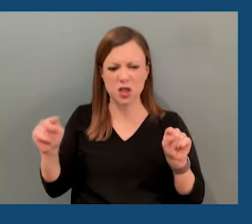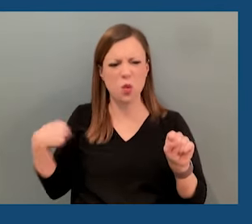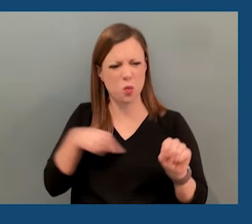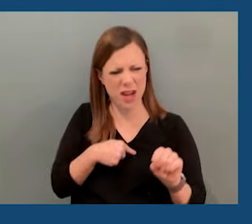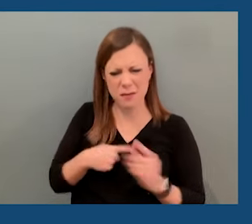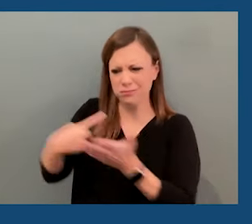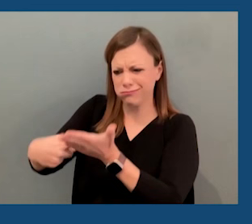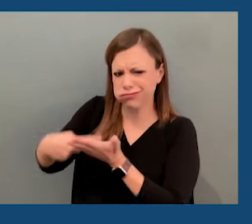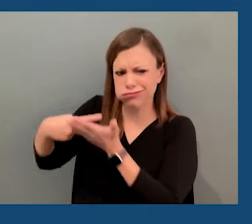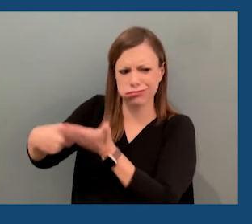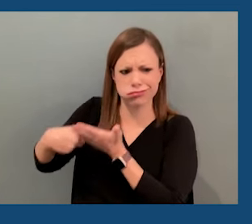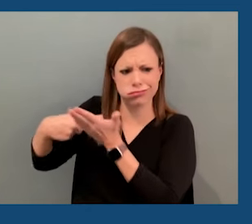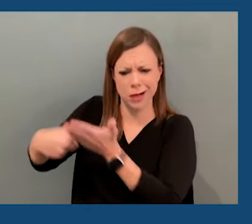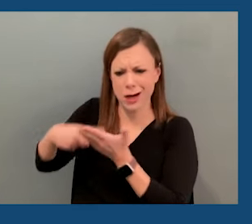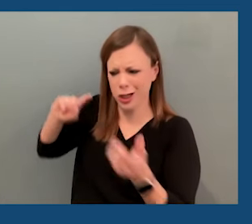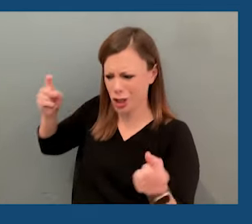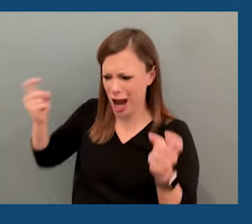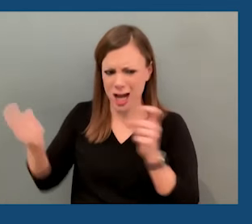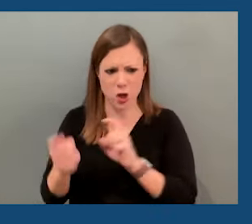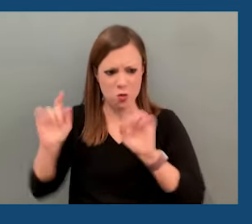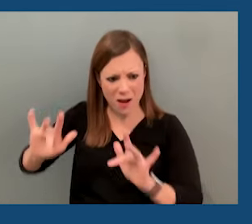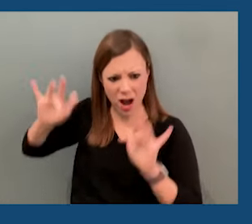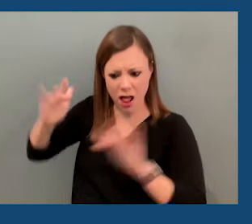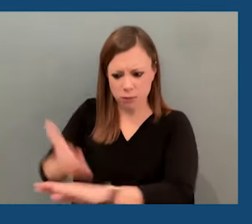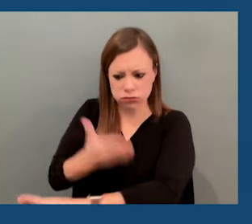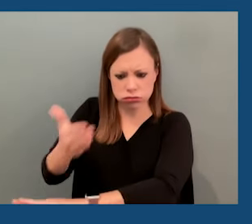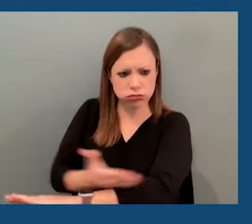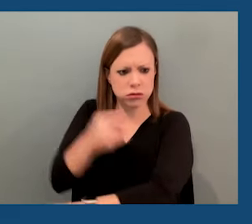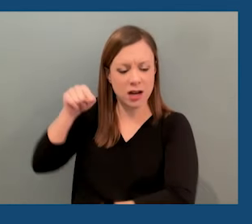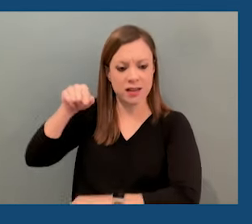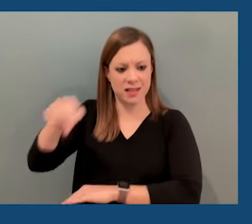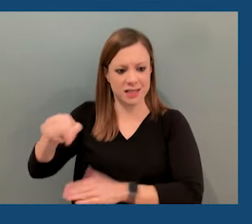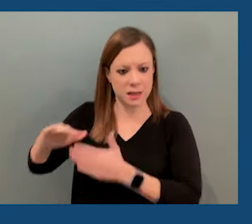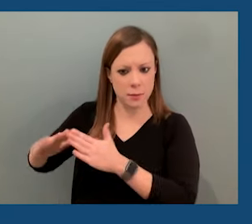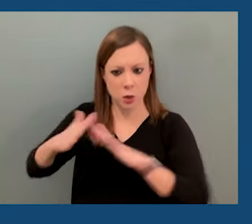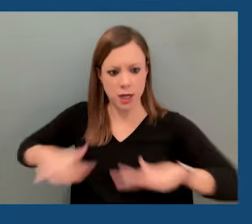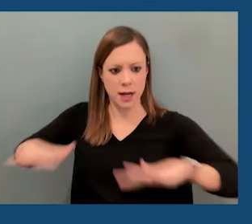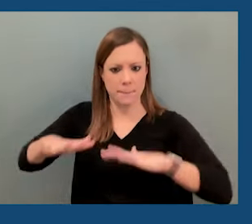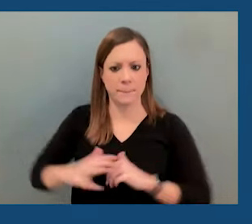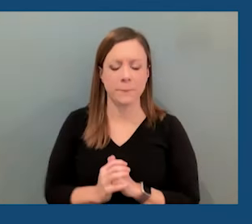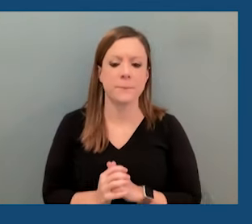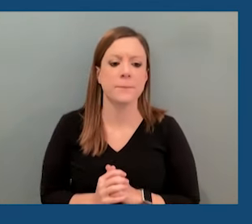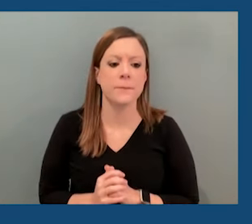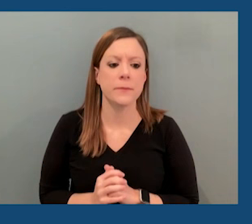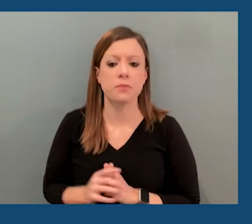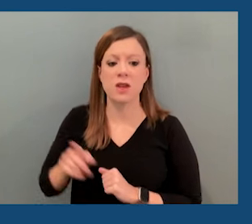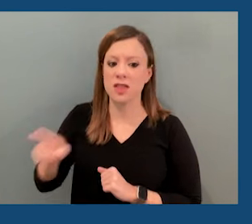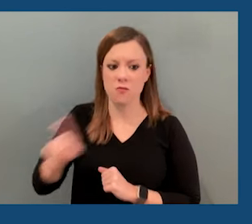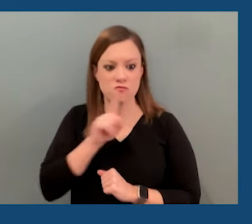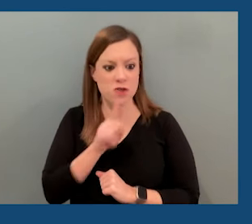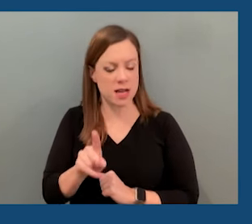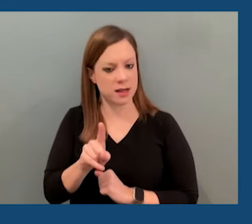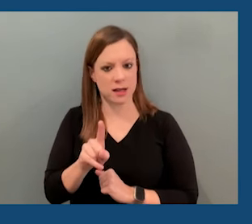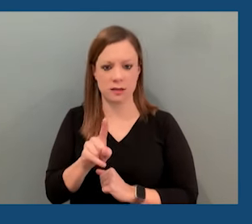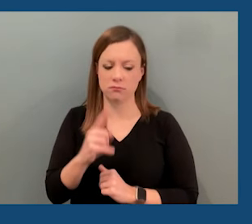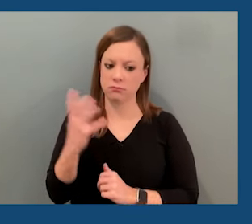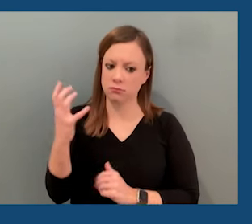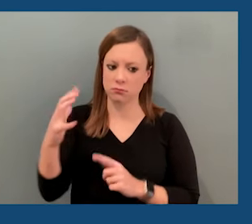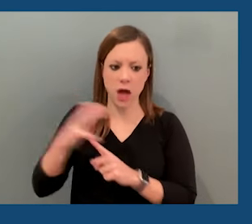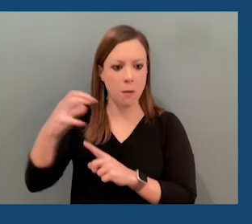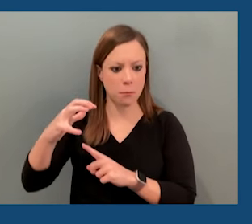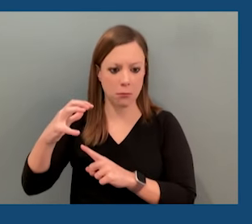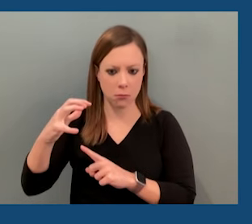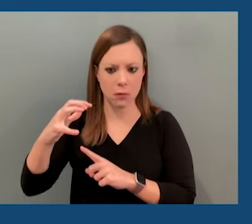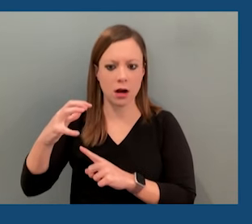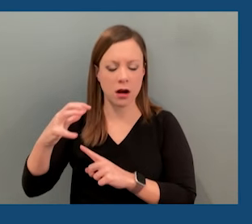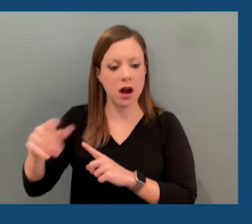time, and I just want to say that this is a community that really punches above its weight in terms of leading in these innovations and creating models for